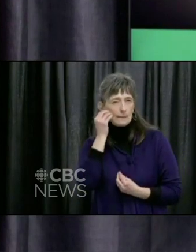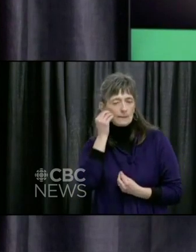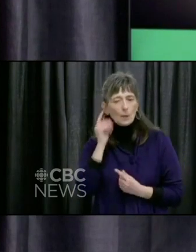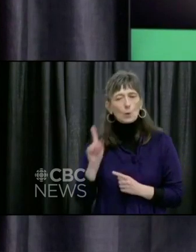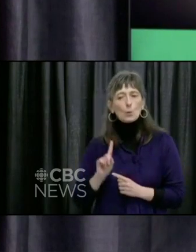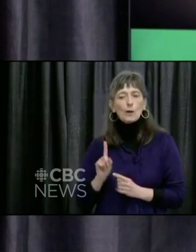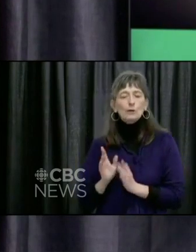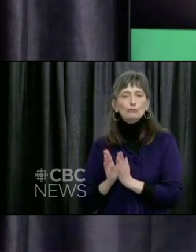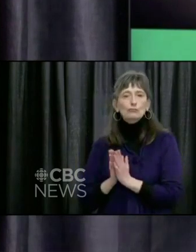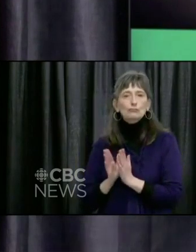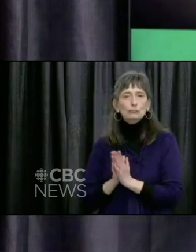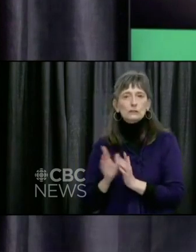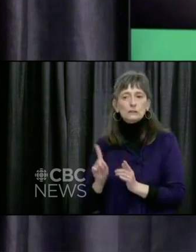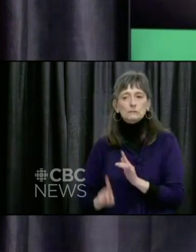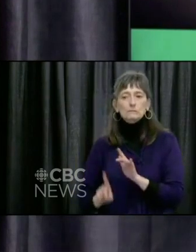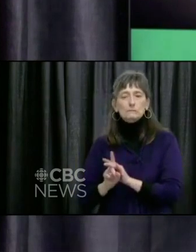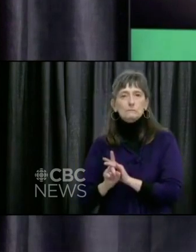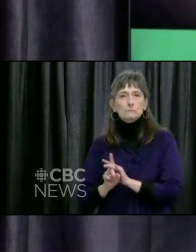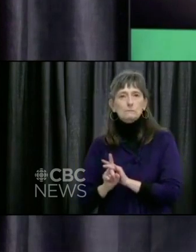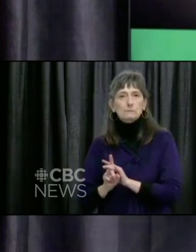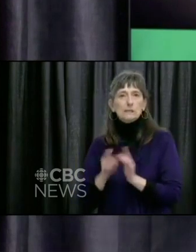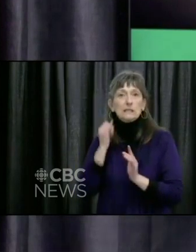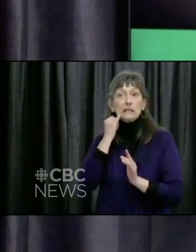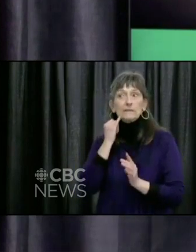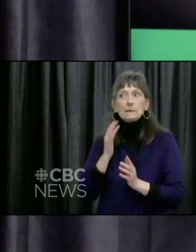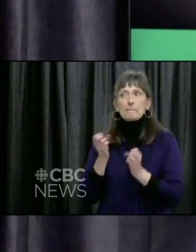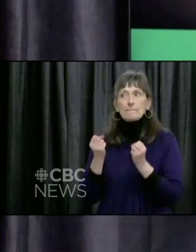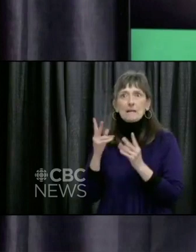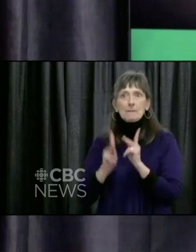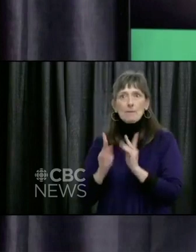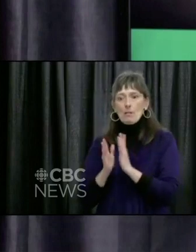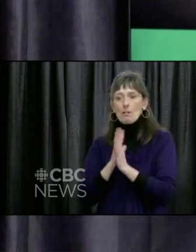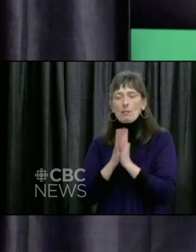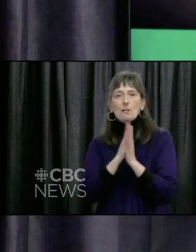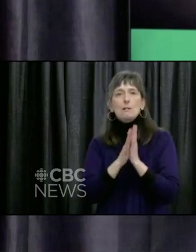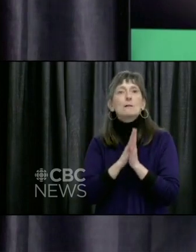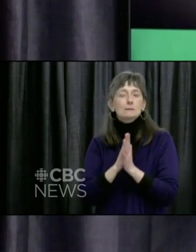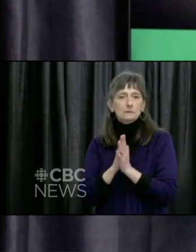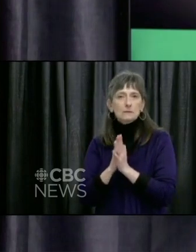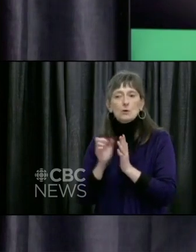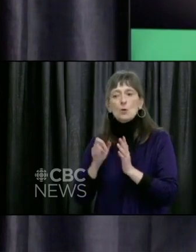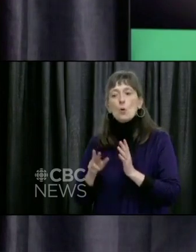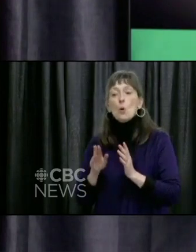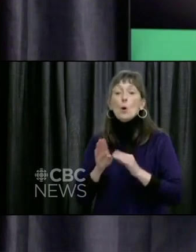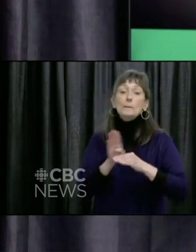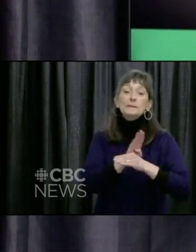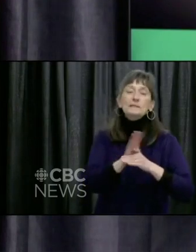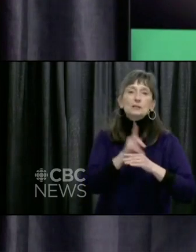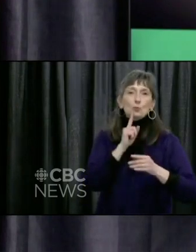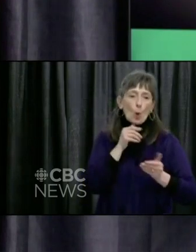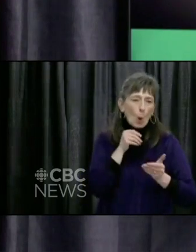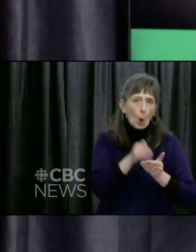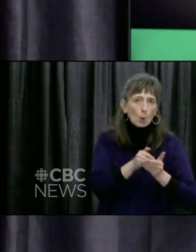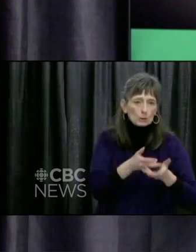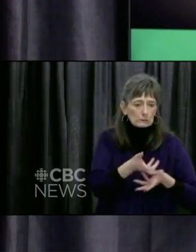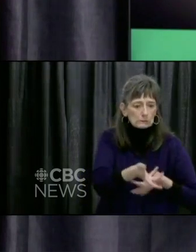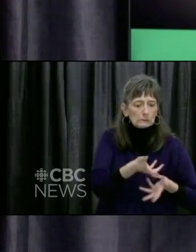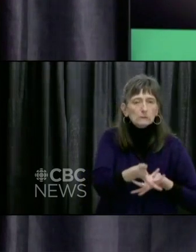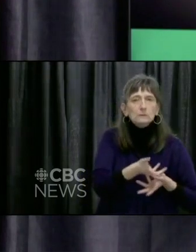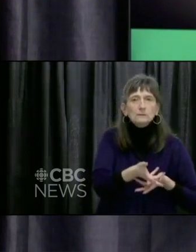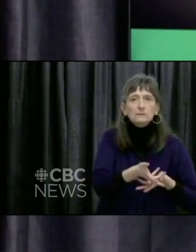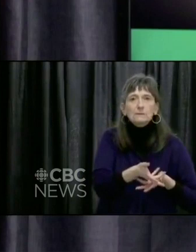risk occurs if there is a high amount of contact, or in a business where there is intimate contact. So for